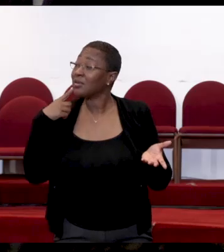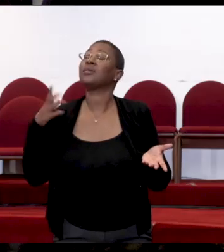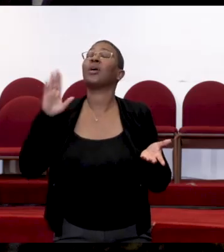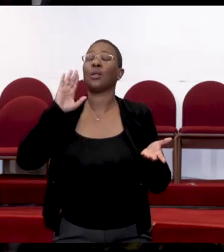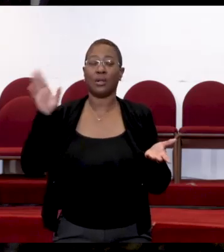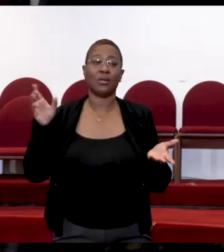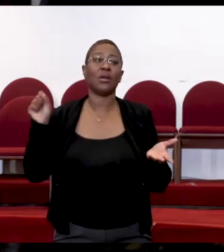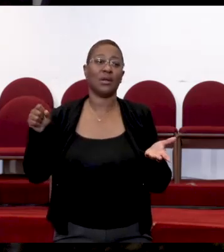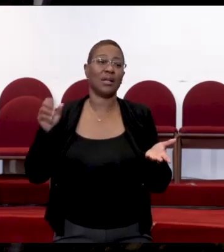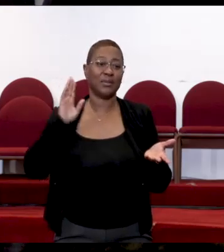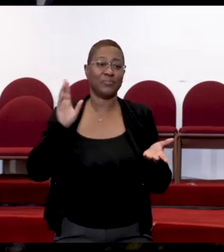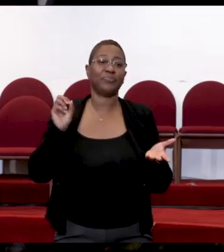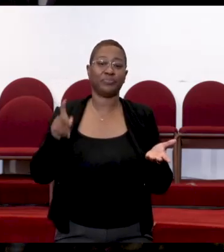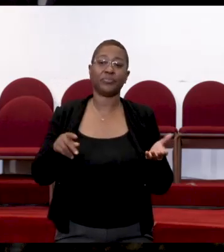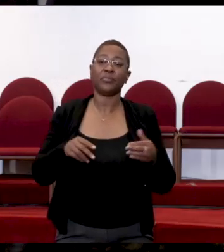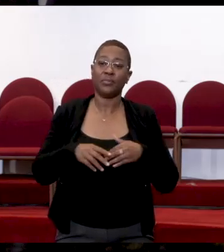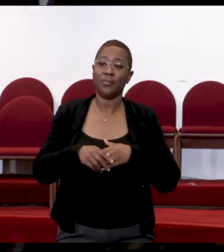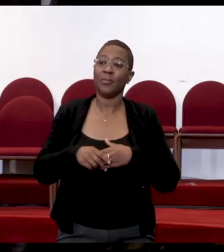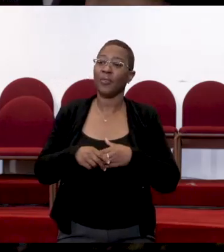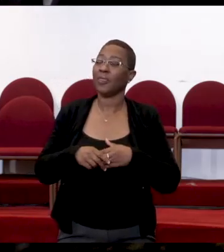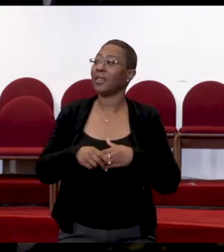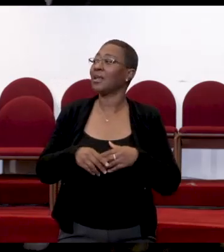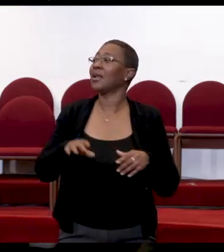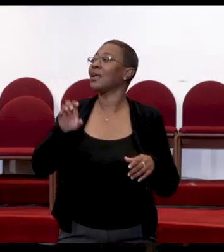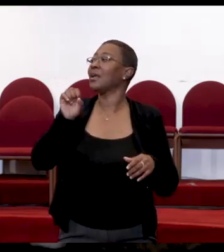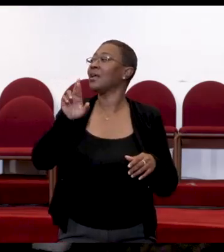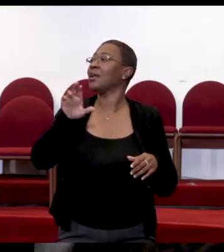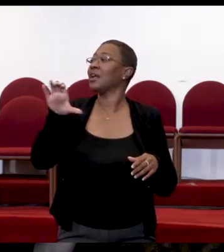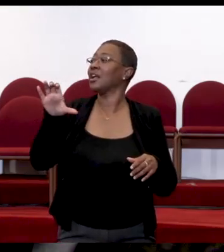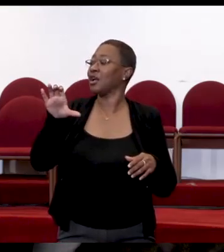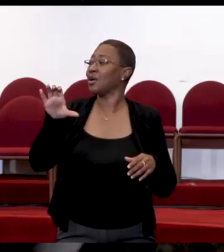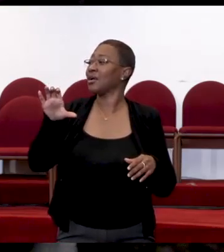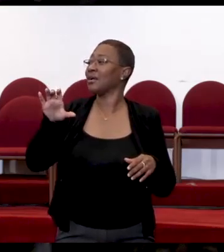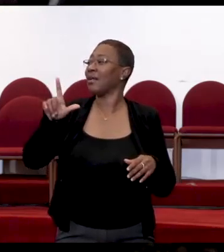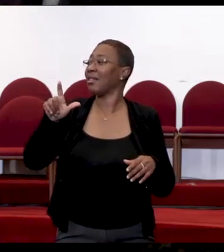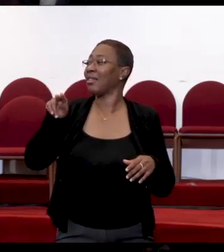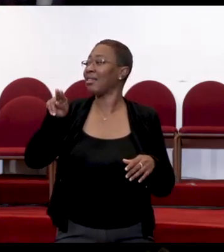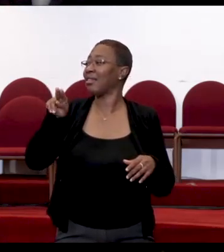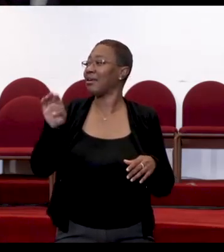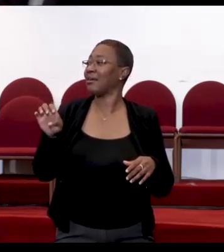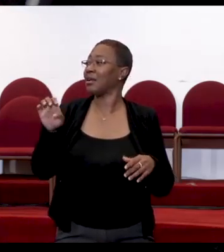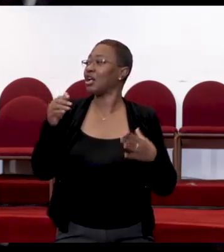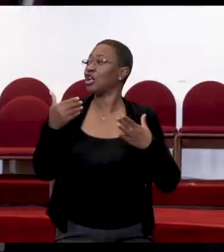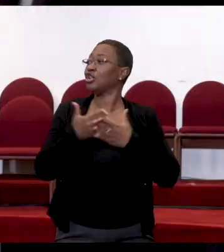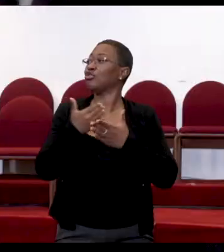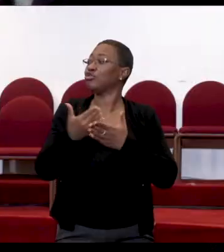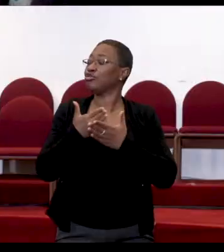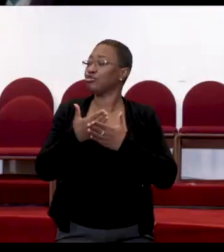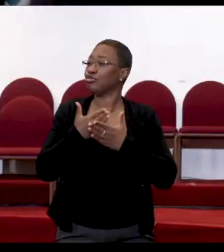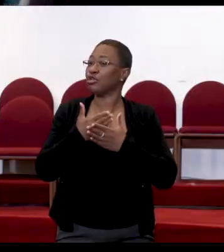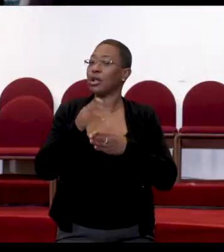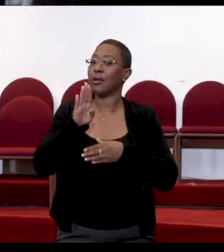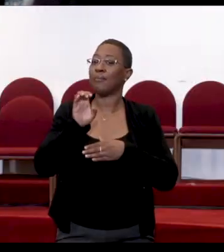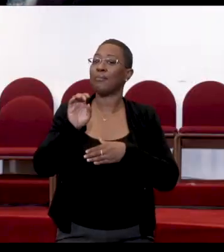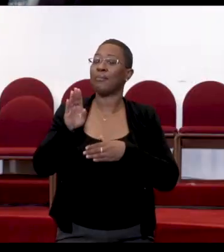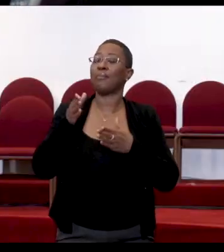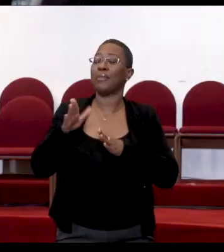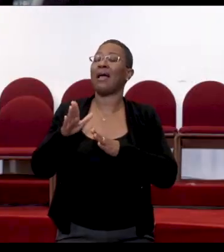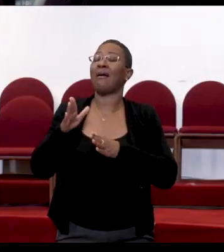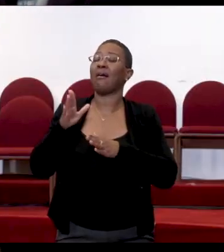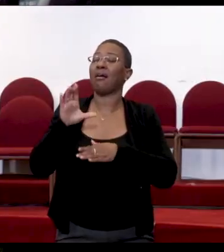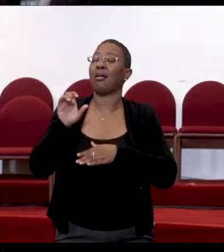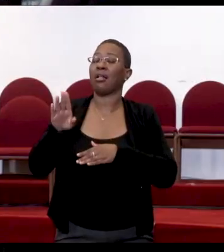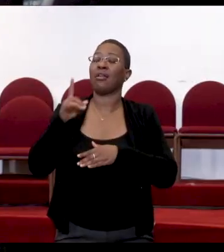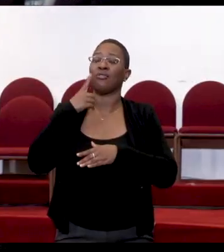Hello, hello, hello. All right. Go ahead. My name is Eric Lane. I'm the new Block Club president for the